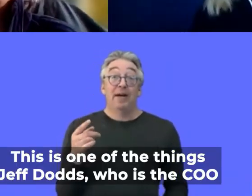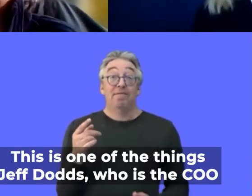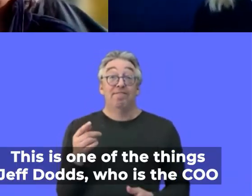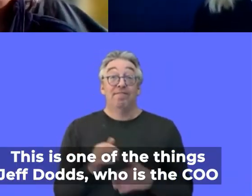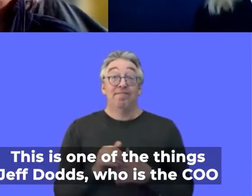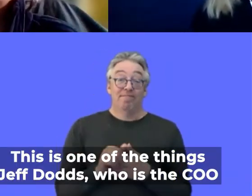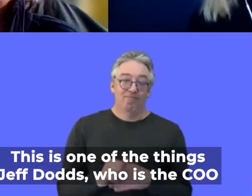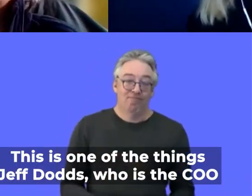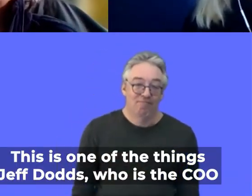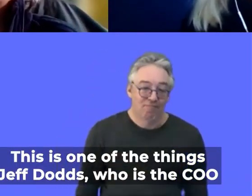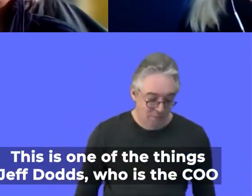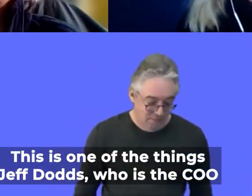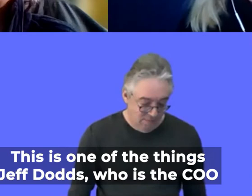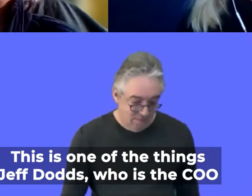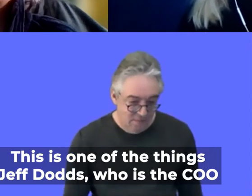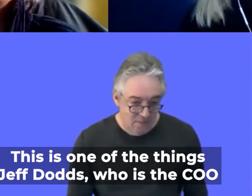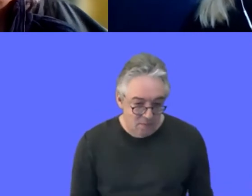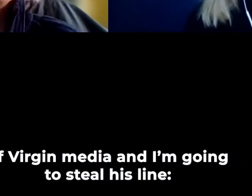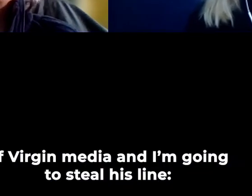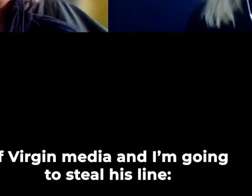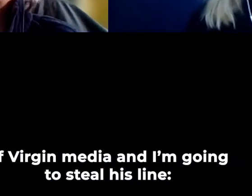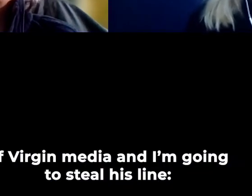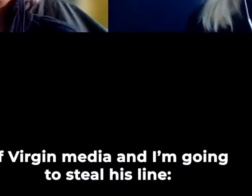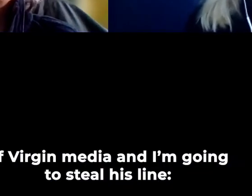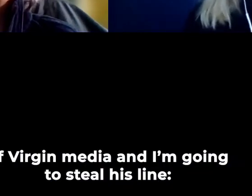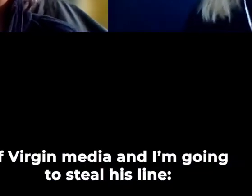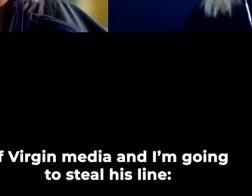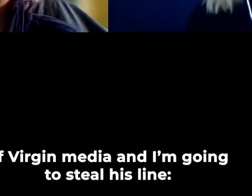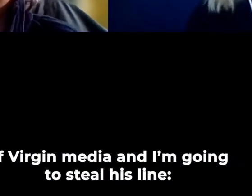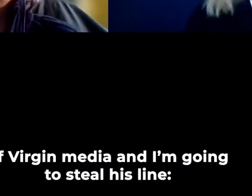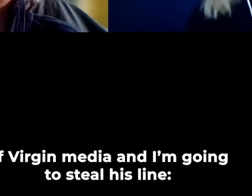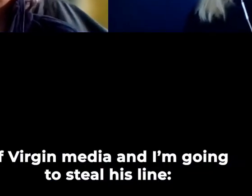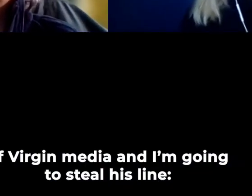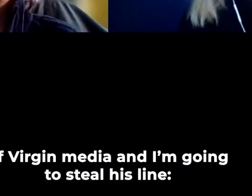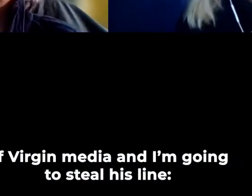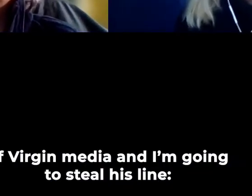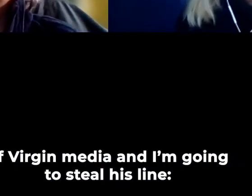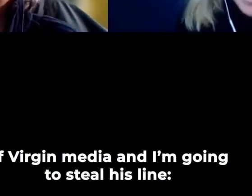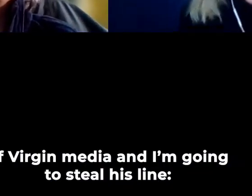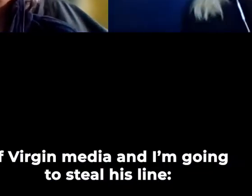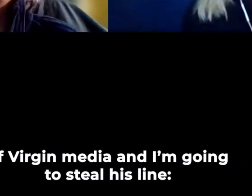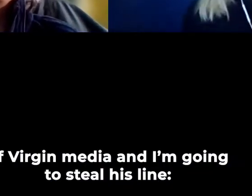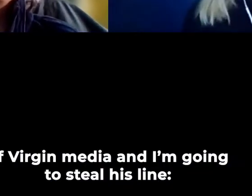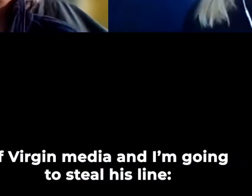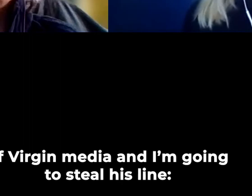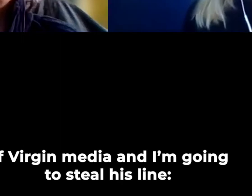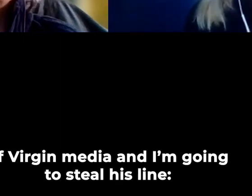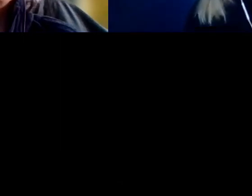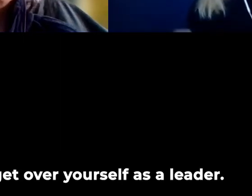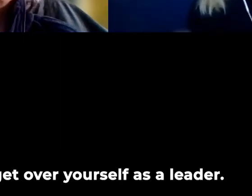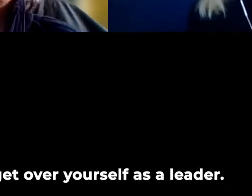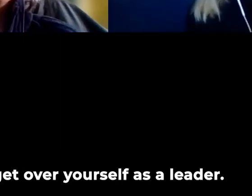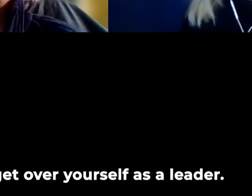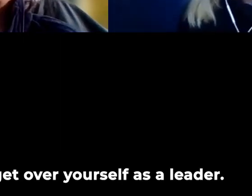the things. Jeff Dodds, who is the COO of Virgin Media. I'm going to steal his line,